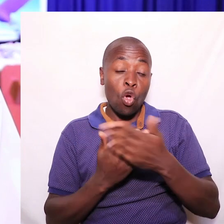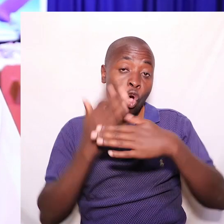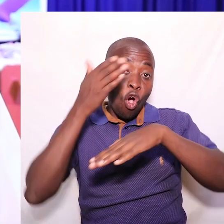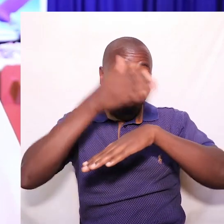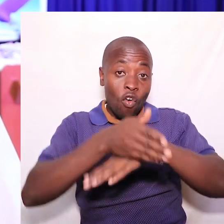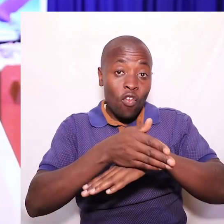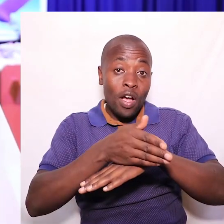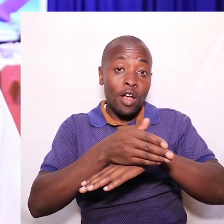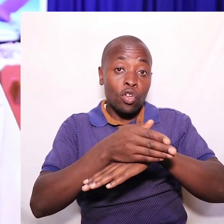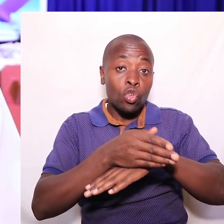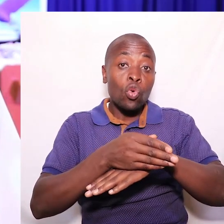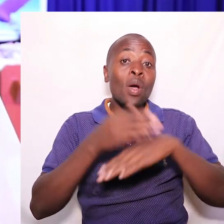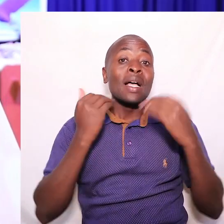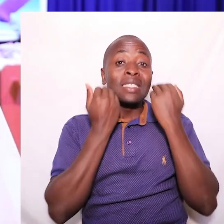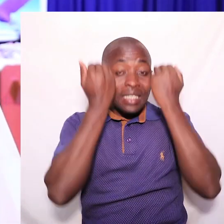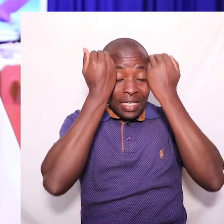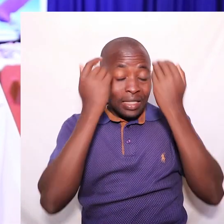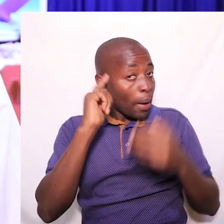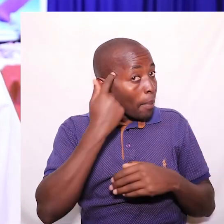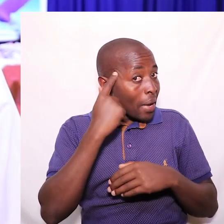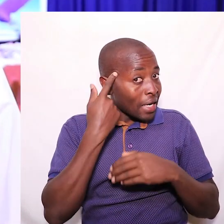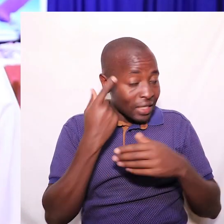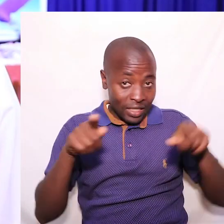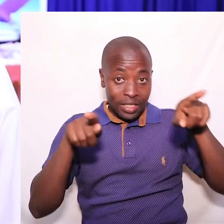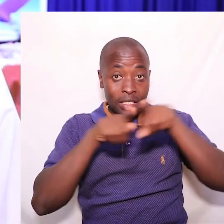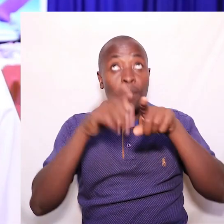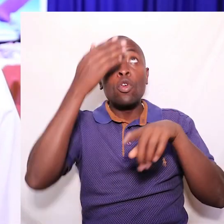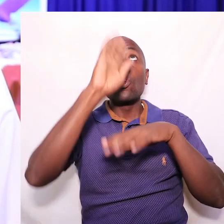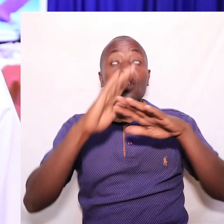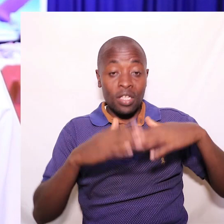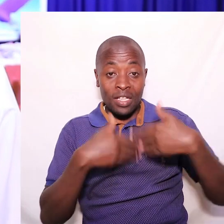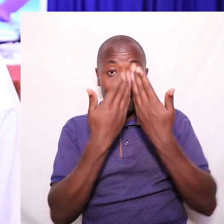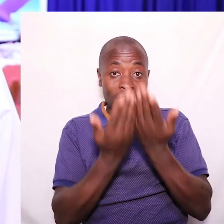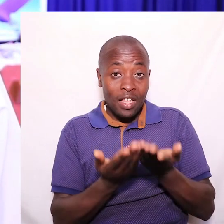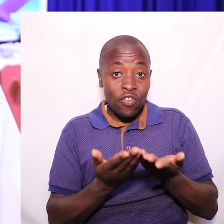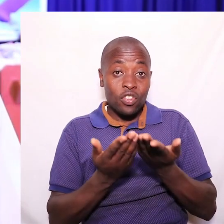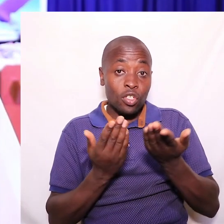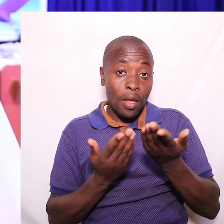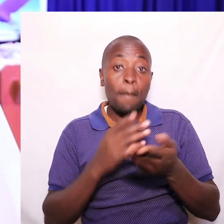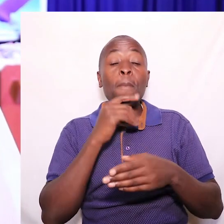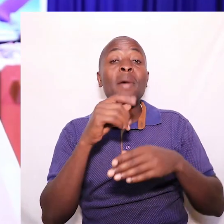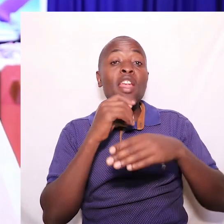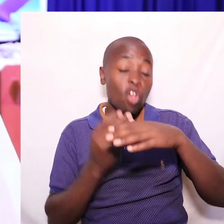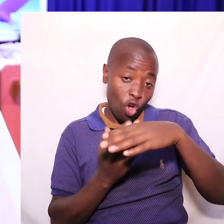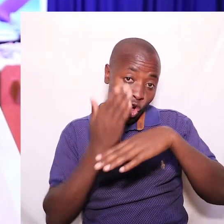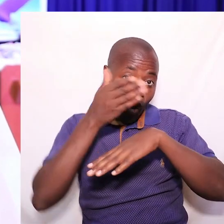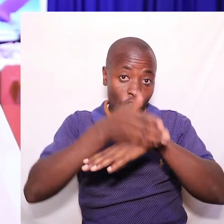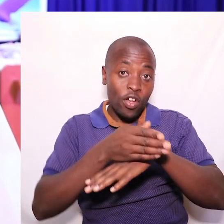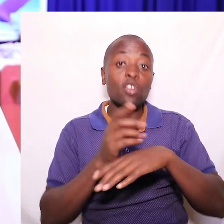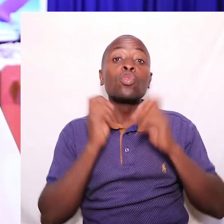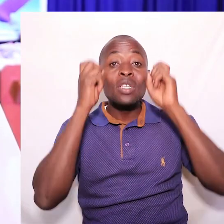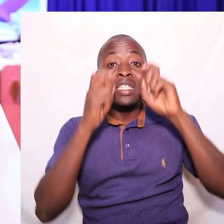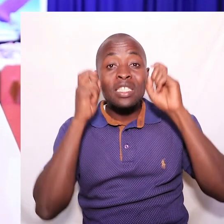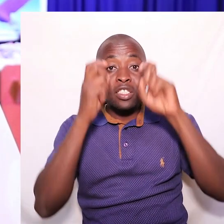mind. Three things happen here. God gives man over in verses 24 to the sinful